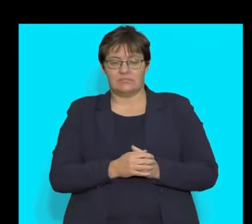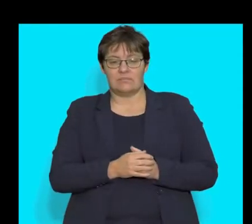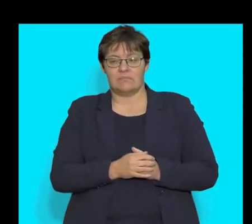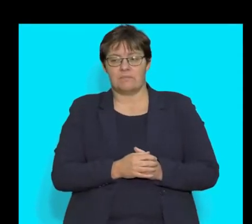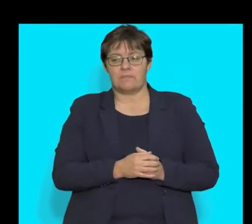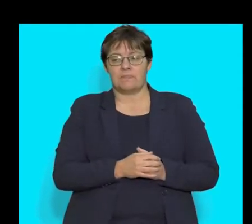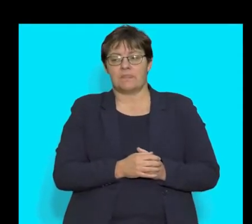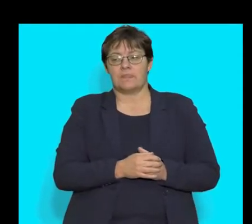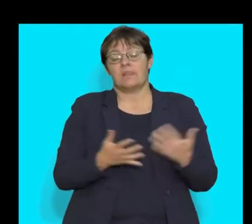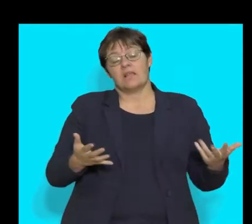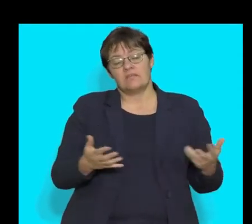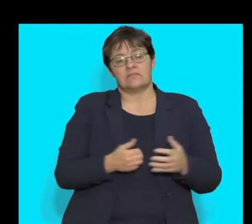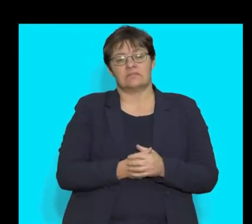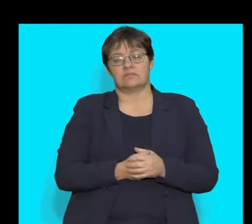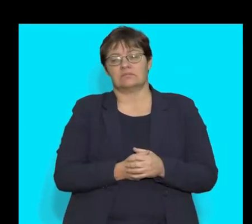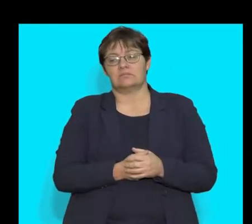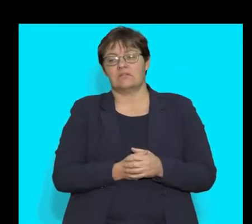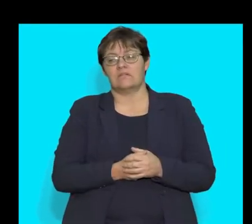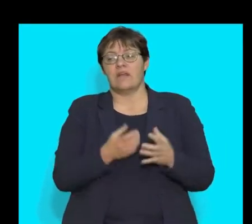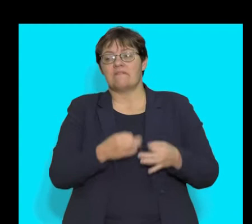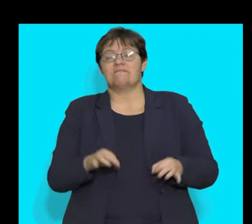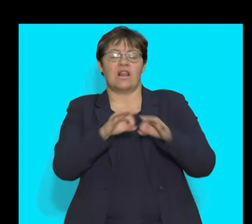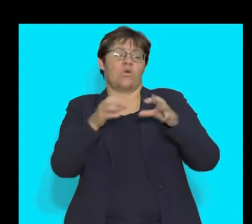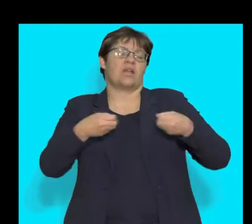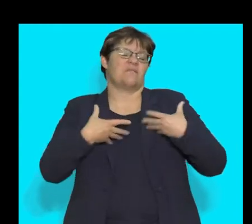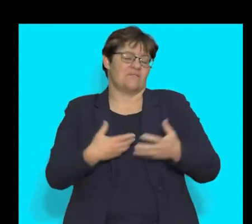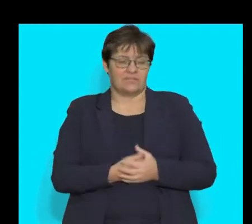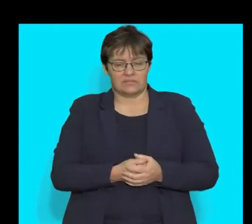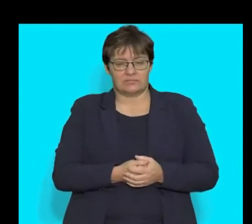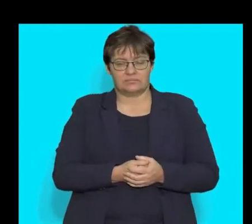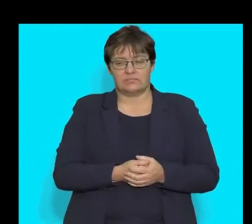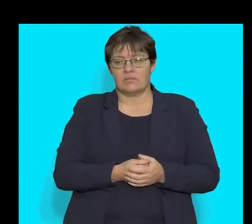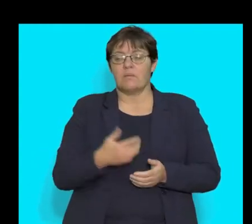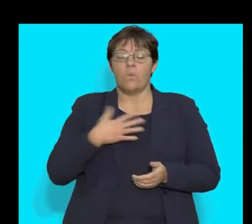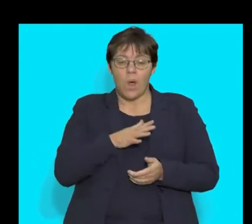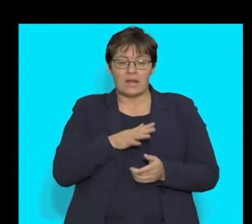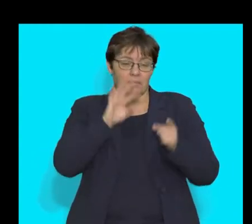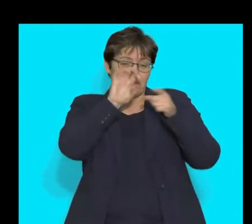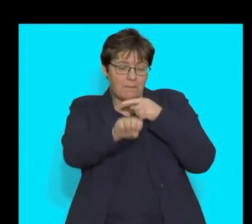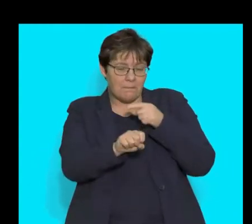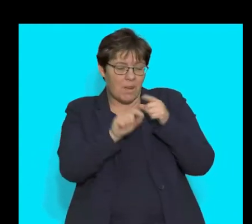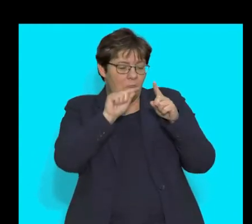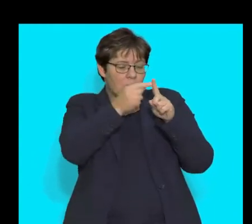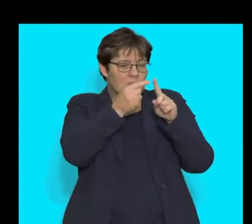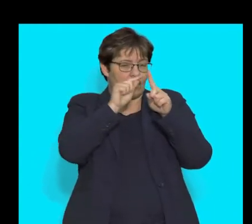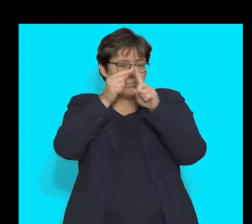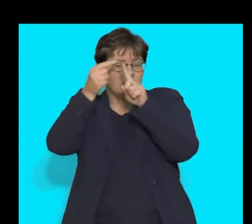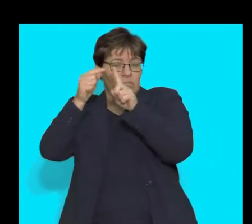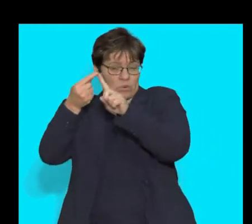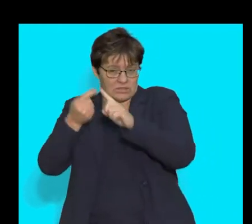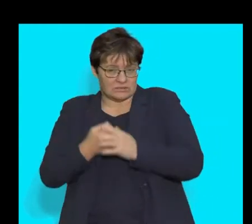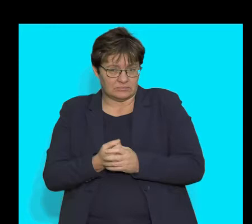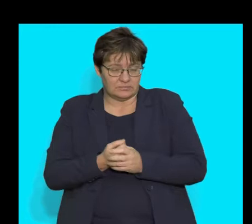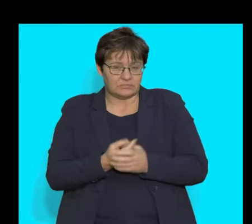for example, if the value that I was given was, I want to find the point that is giving me